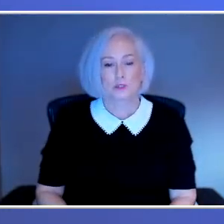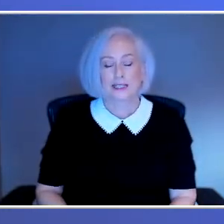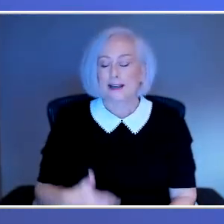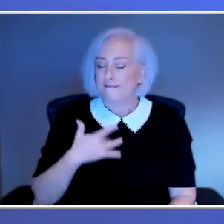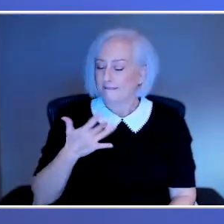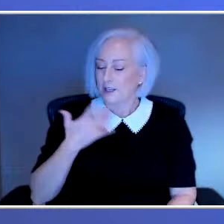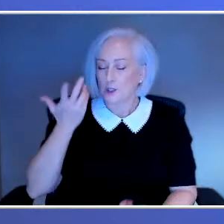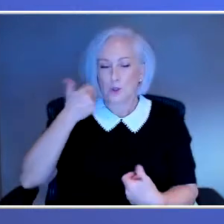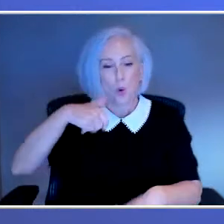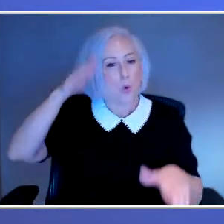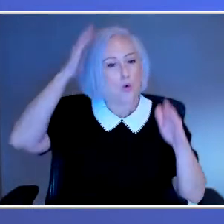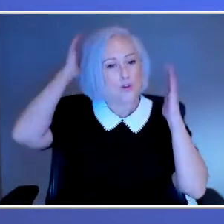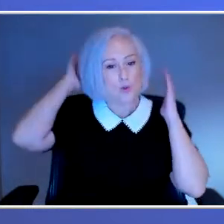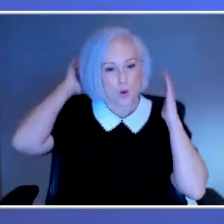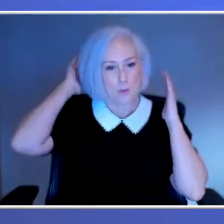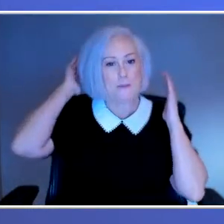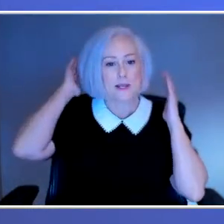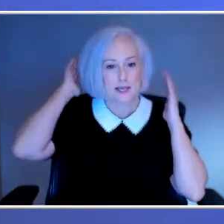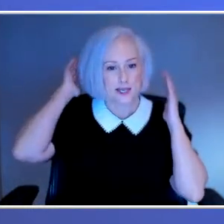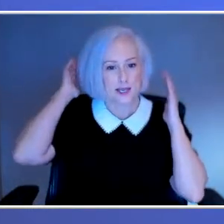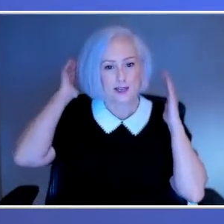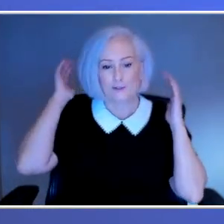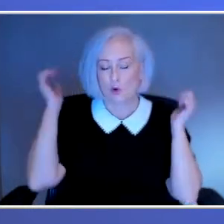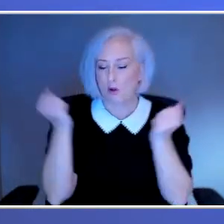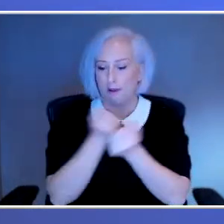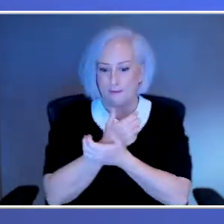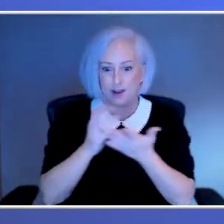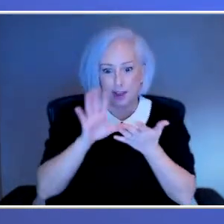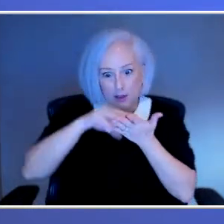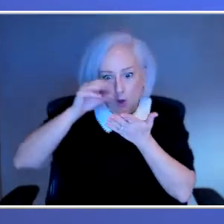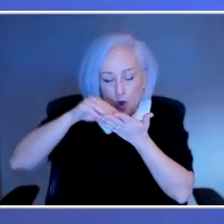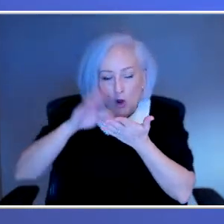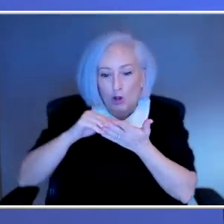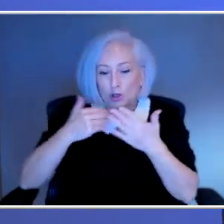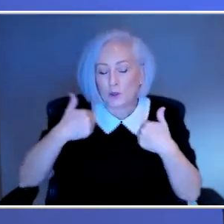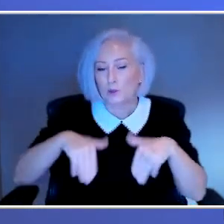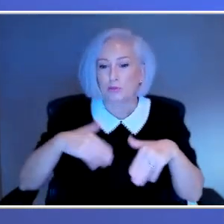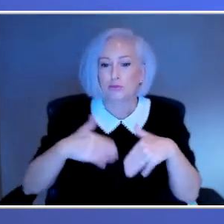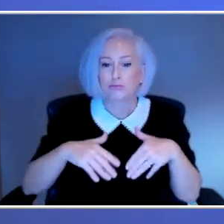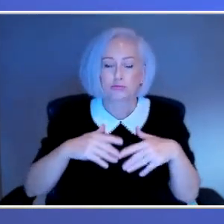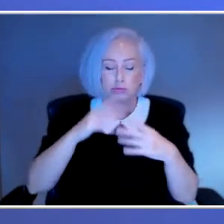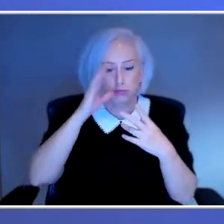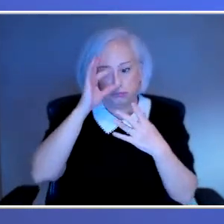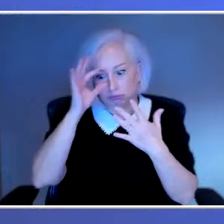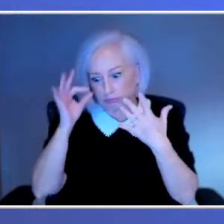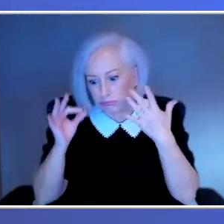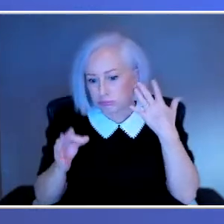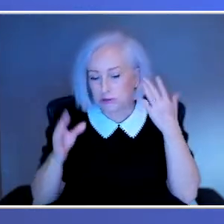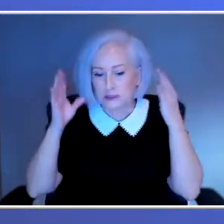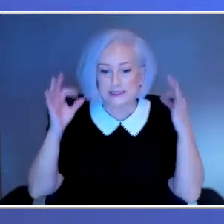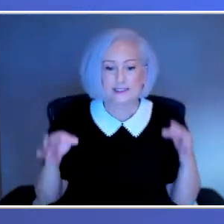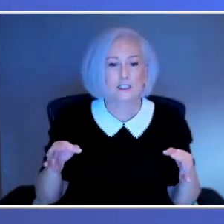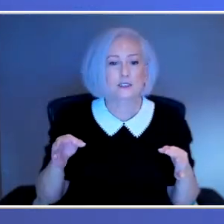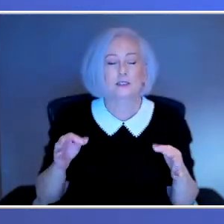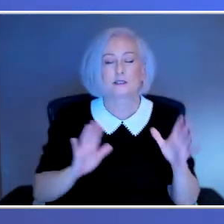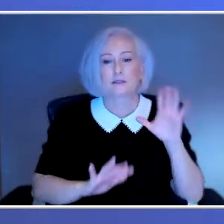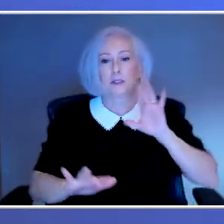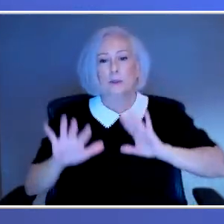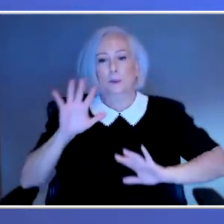for all that's coming at you with all this information, and you're like, "Whoa, this